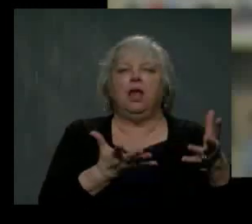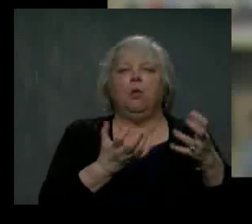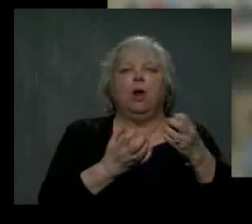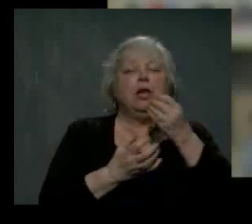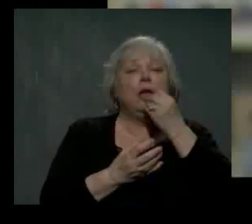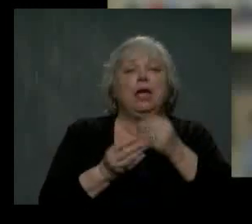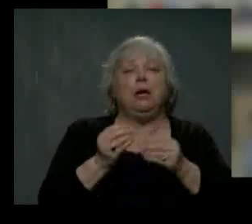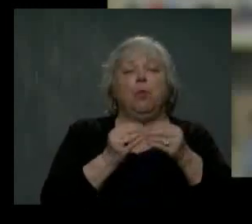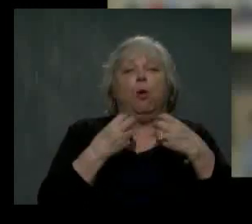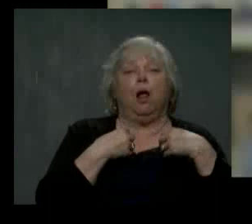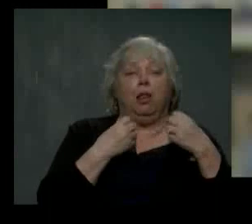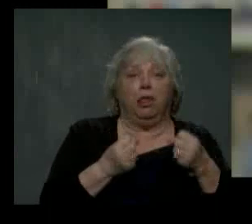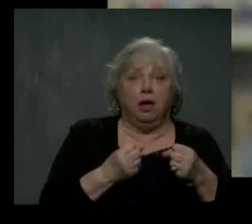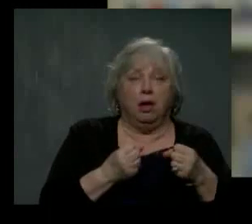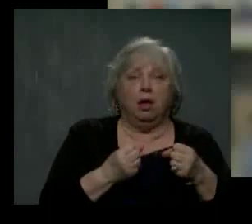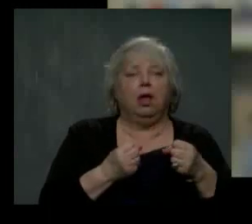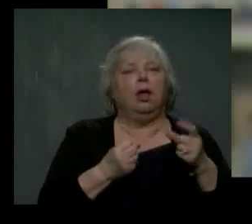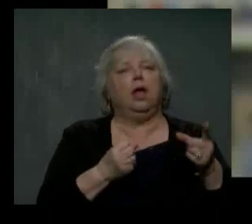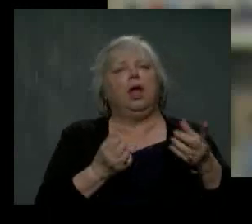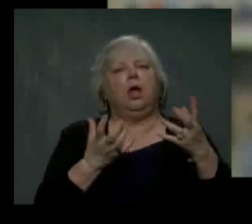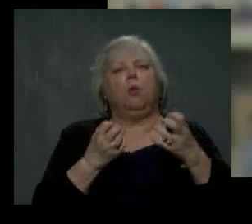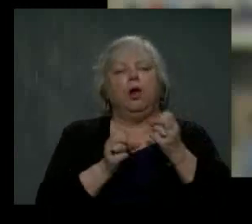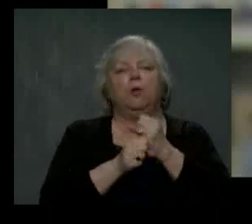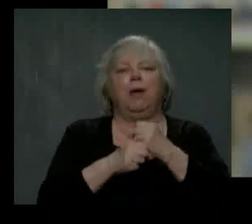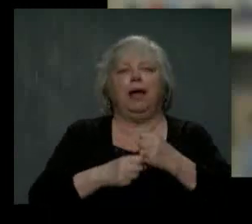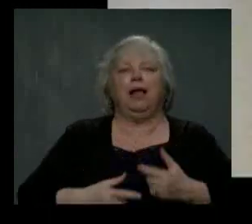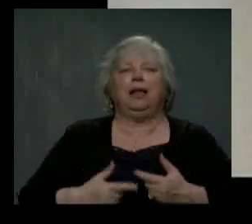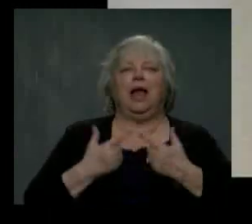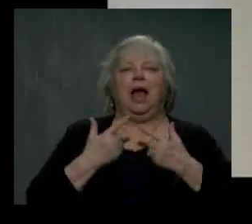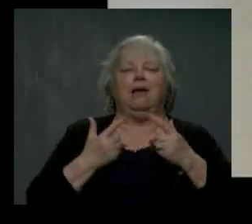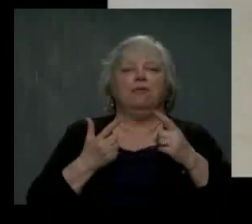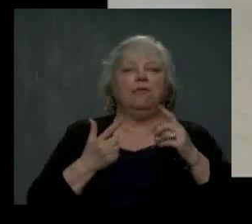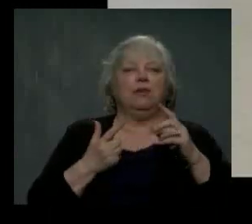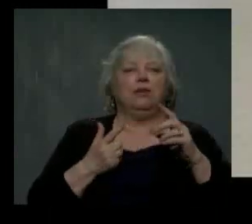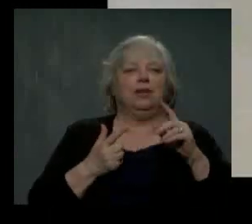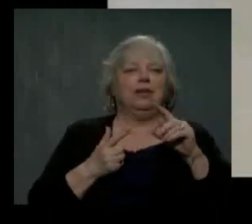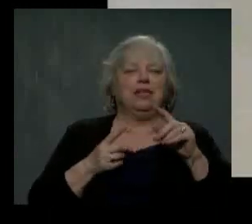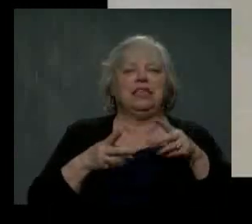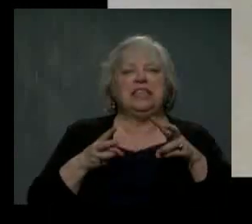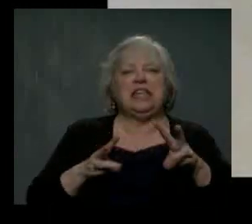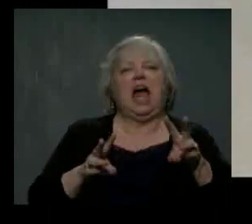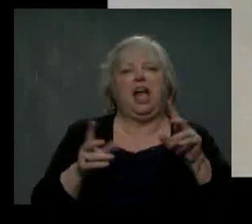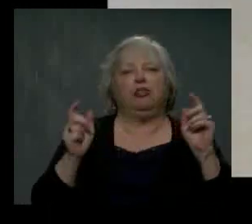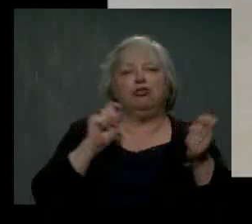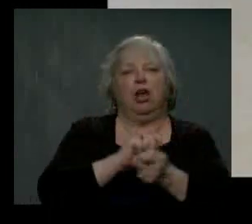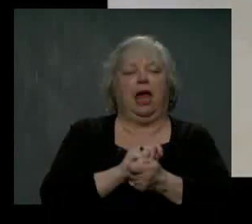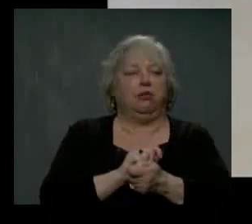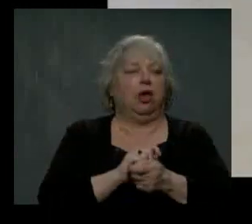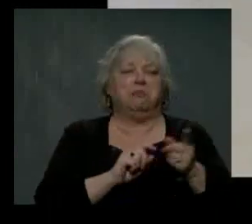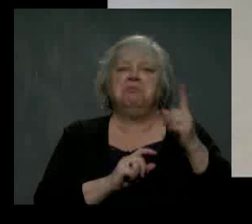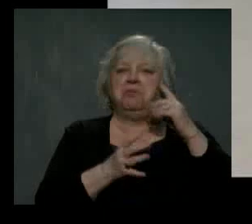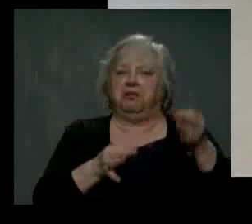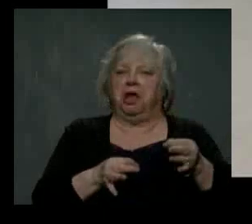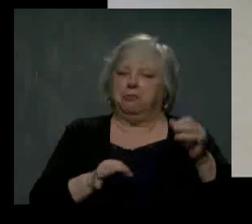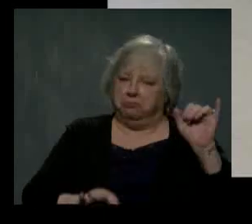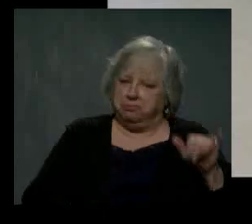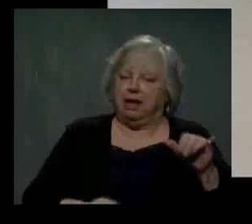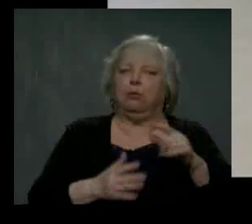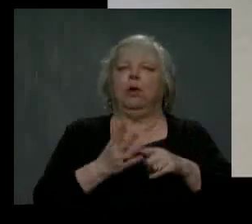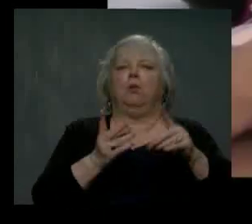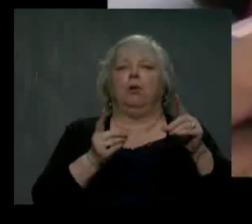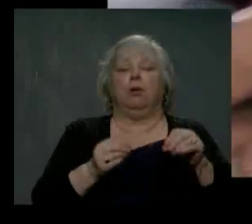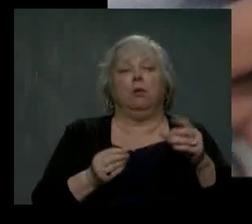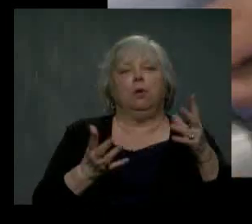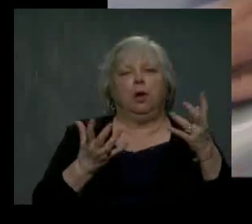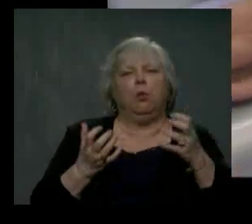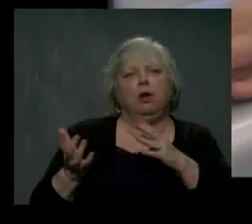eat healthier. He wanted to make a lifestyle change. And so he decided that that's what he was going to do. And he wanted to be